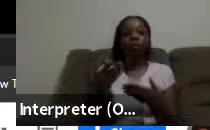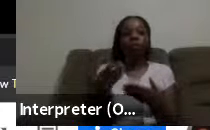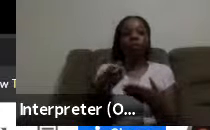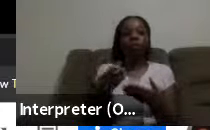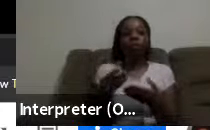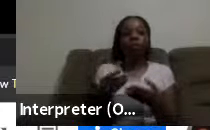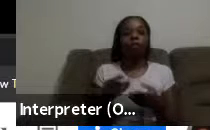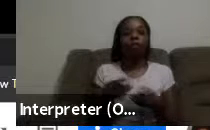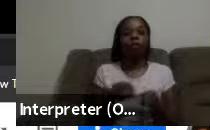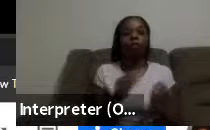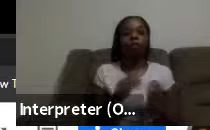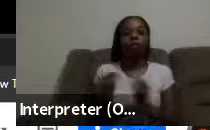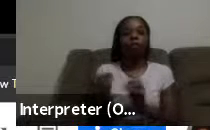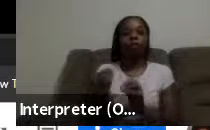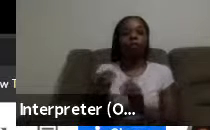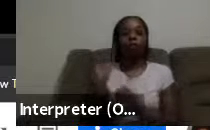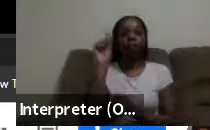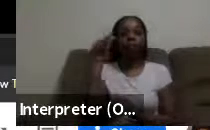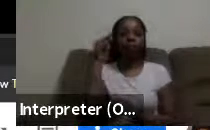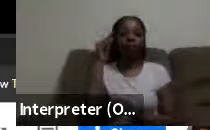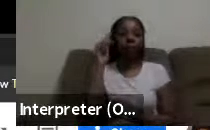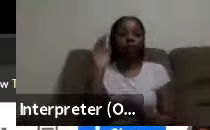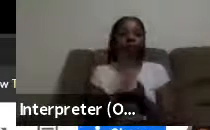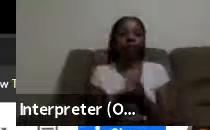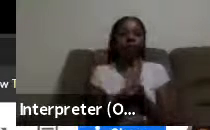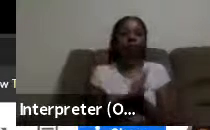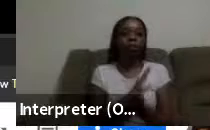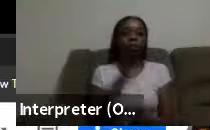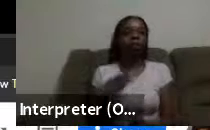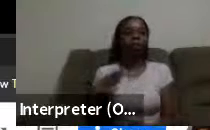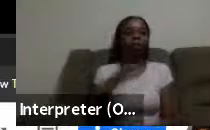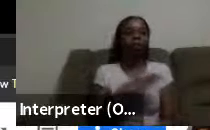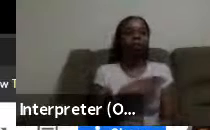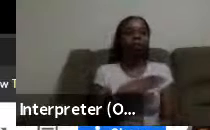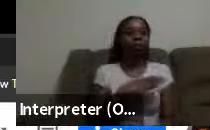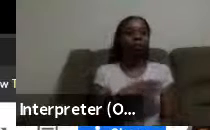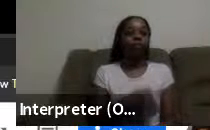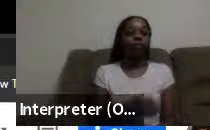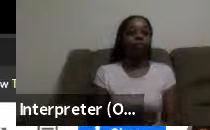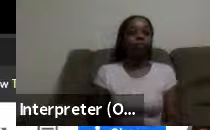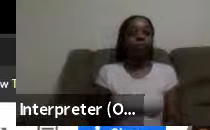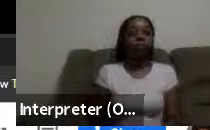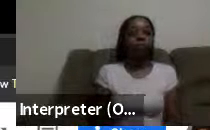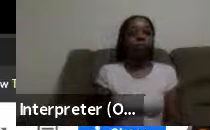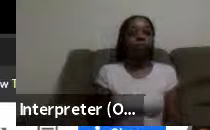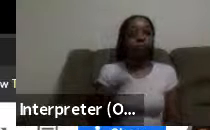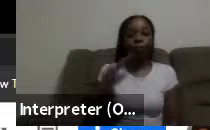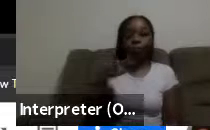this legislation to Governing Docs Committee. Any second? Any dissent?